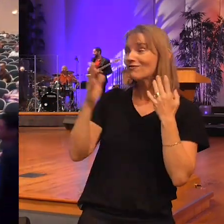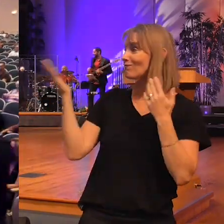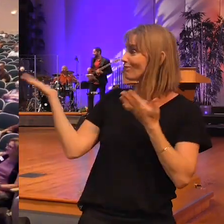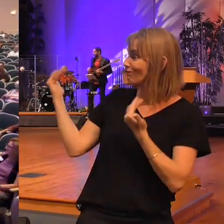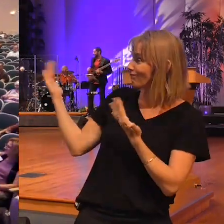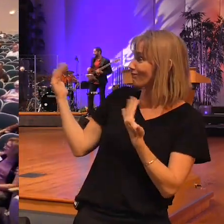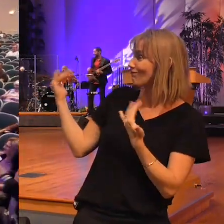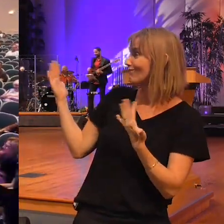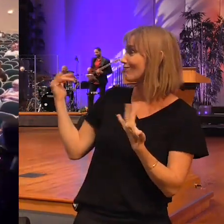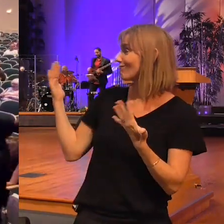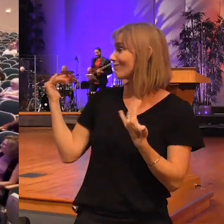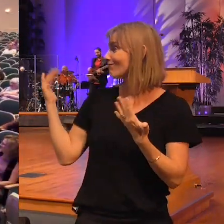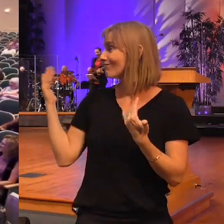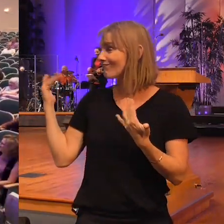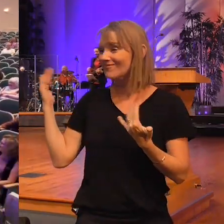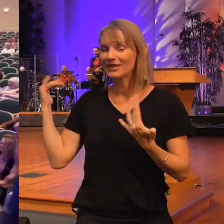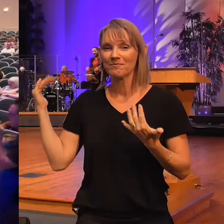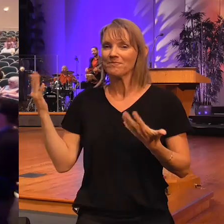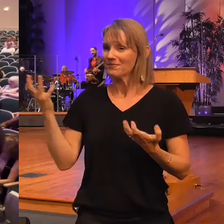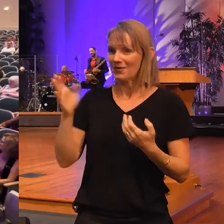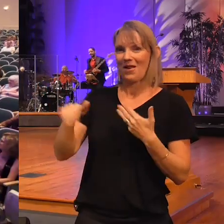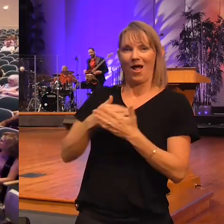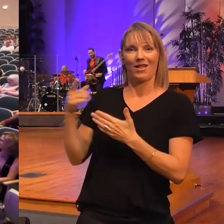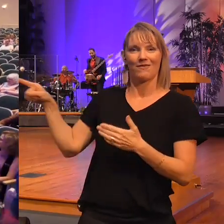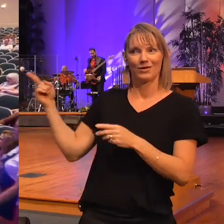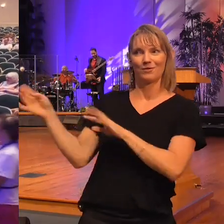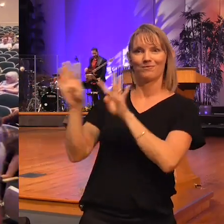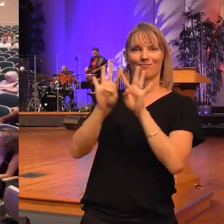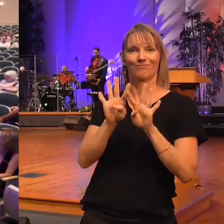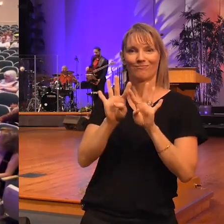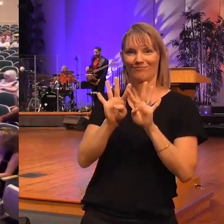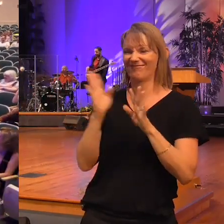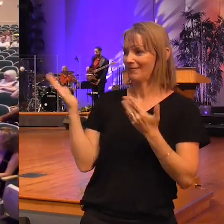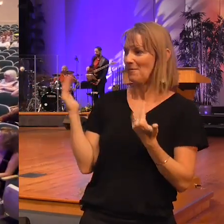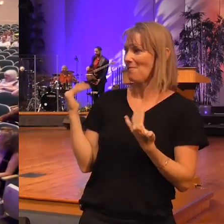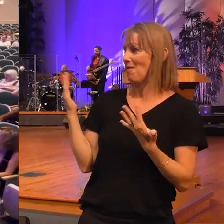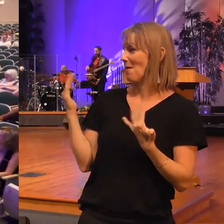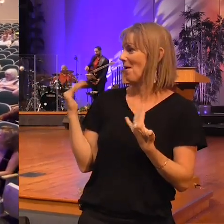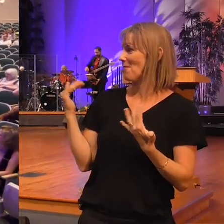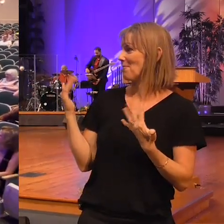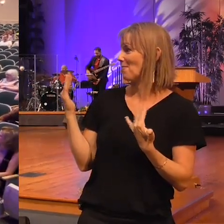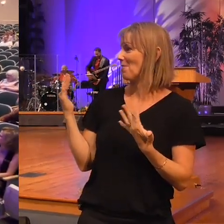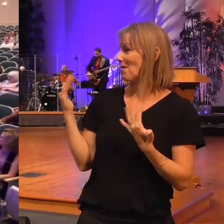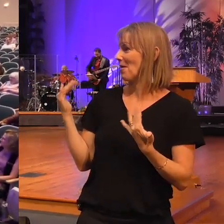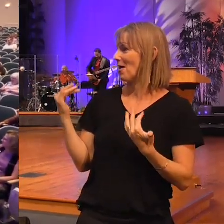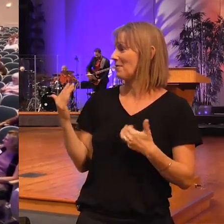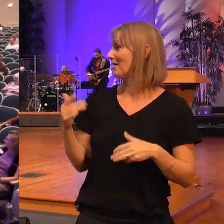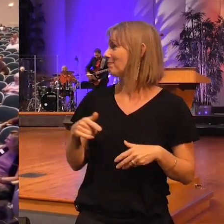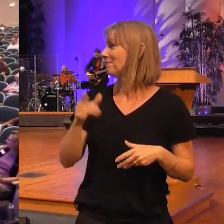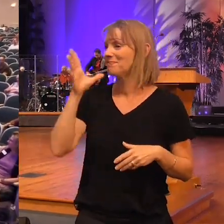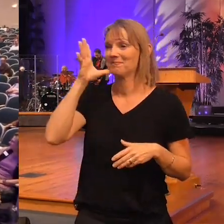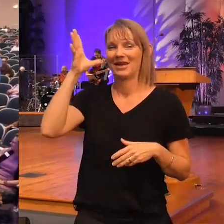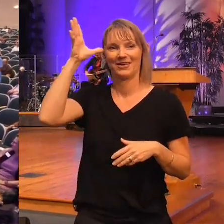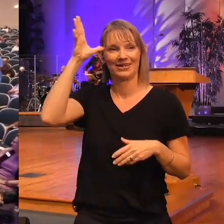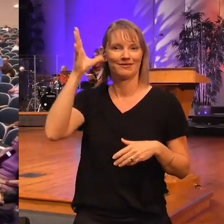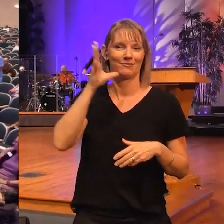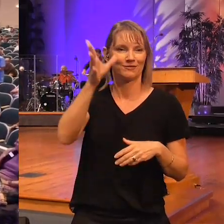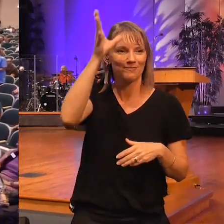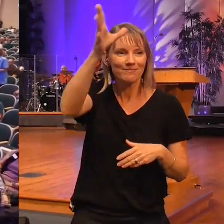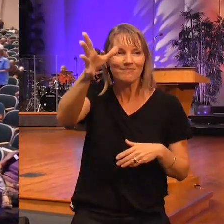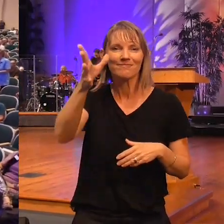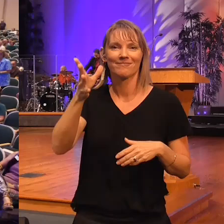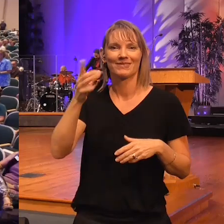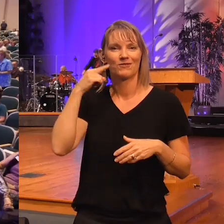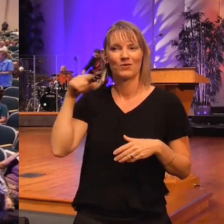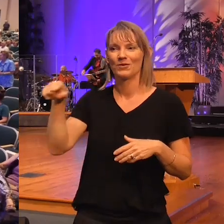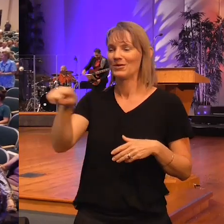Yes, come on over here. Come on, we want you all up here. Get over here. Yeah, get over here. There's a parent. There's a grandparent and a